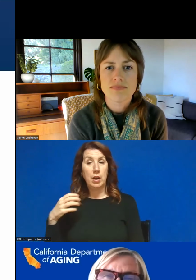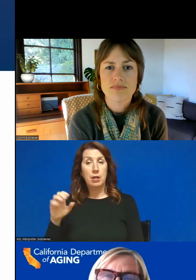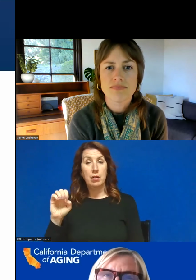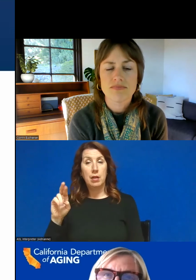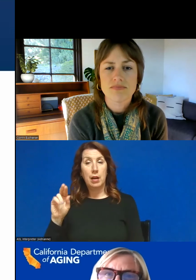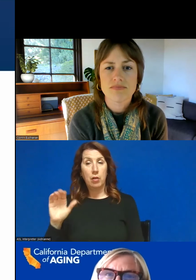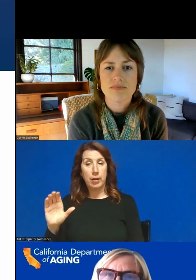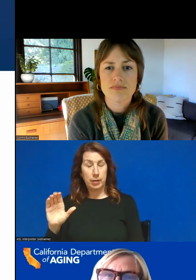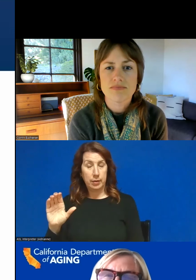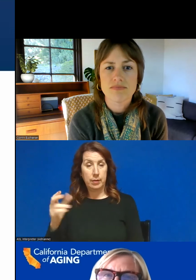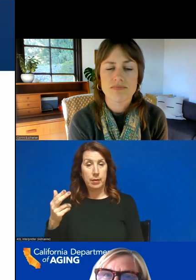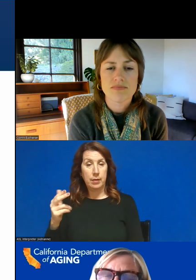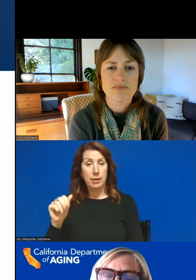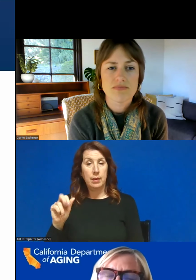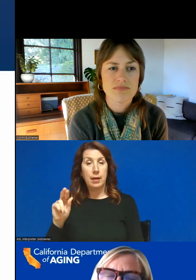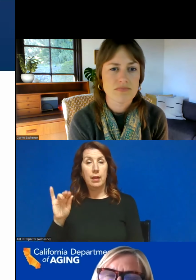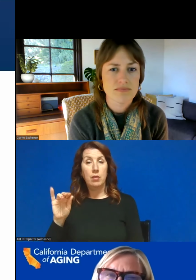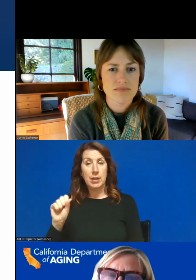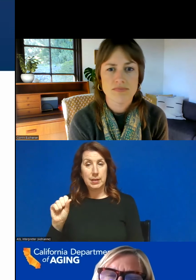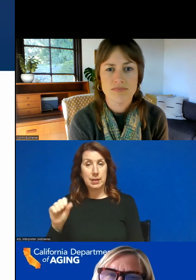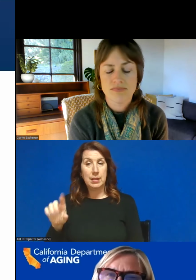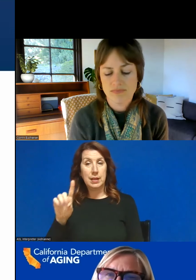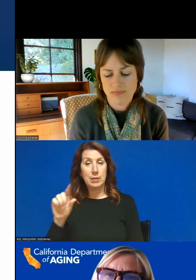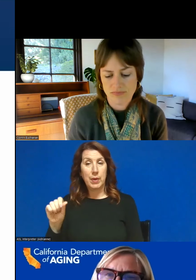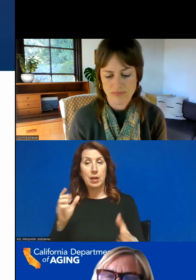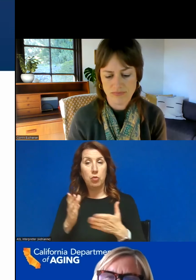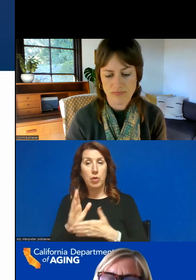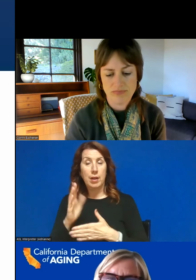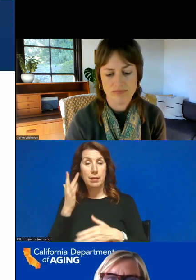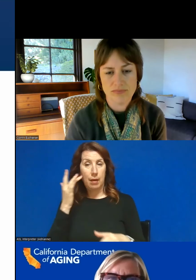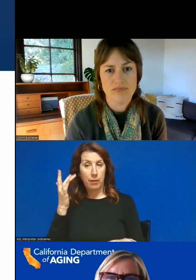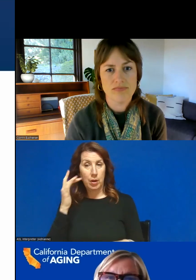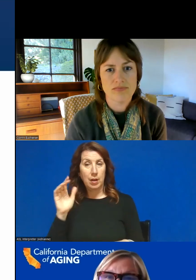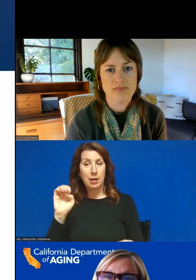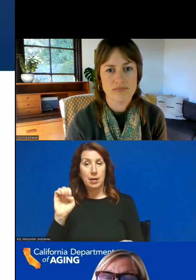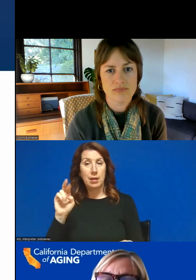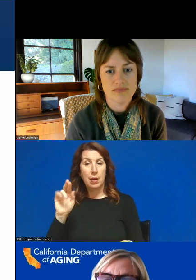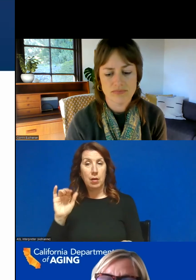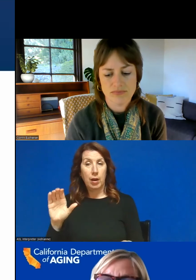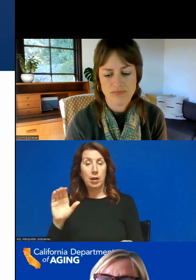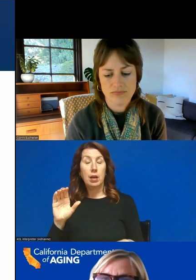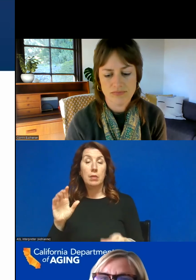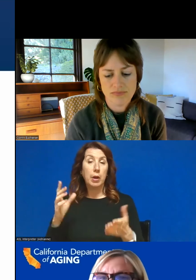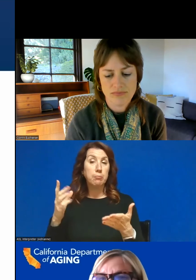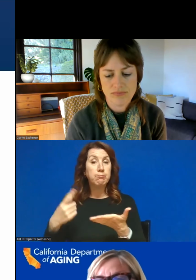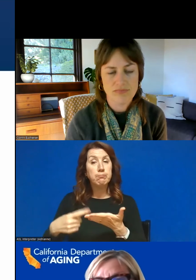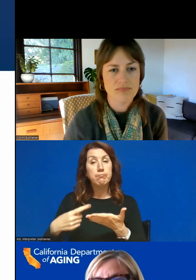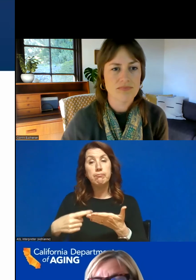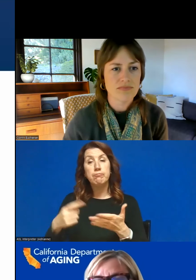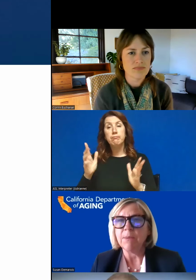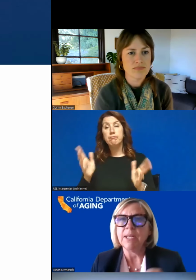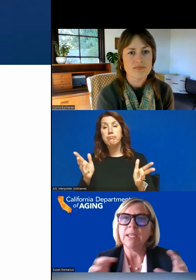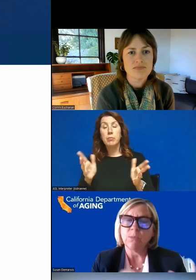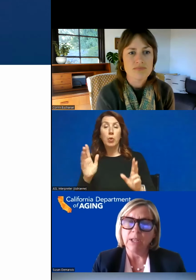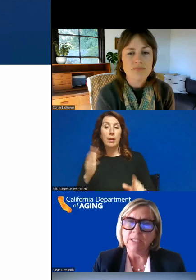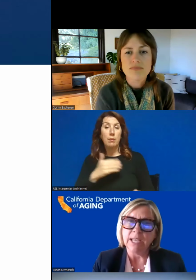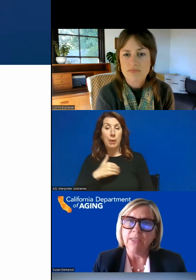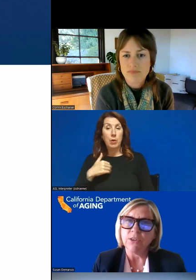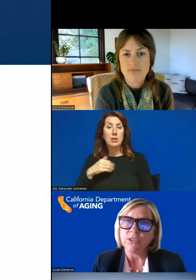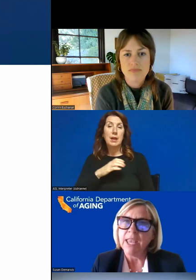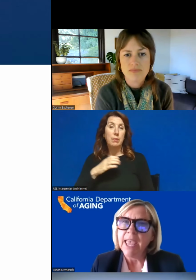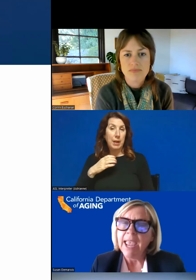Harris, with Disability Rights California. And Eric has been in conversation with members of this committee as